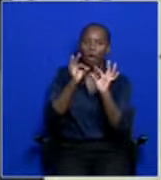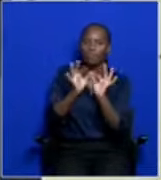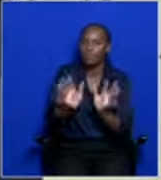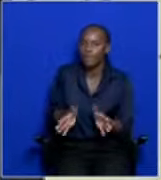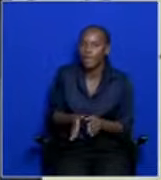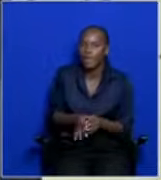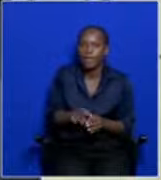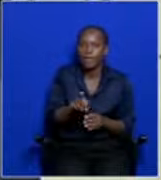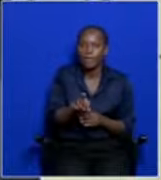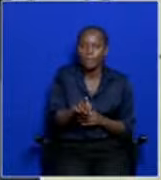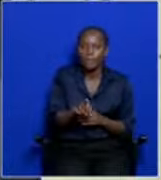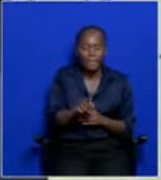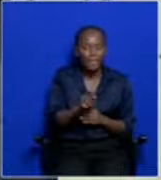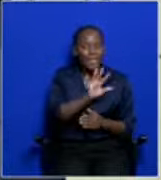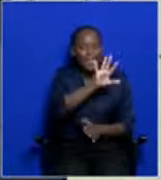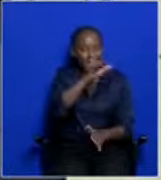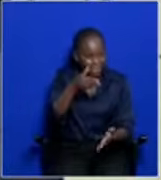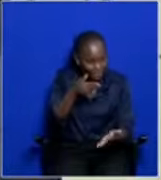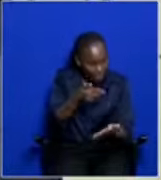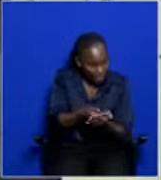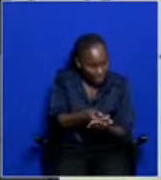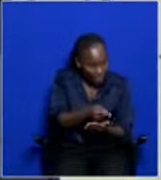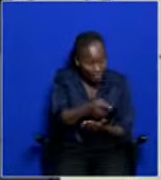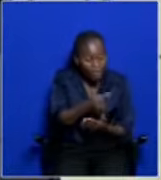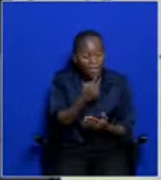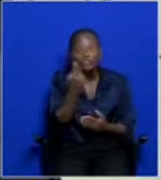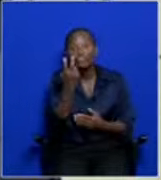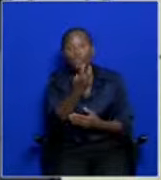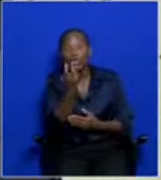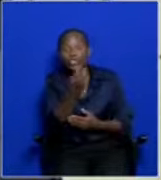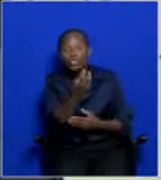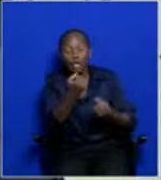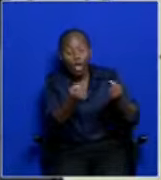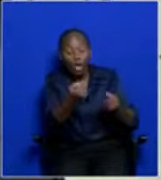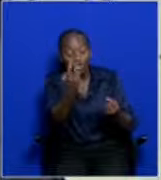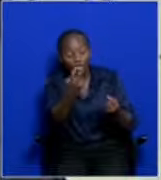I made him to account for it, and he signed